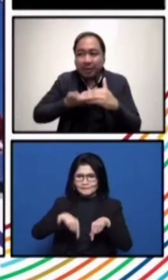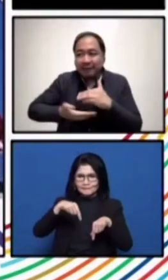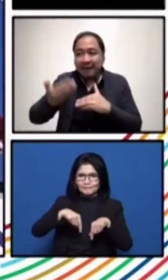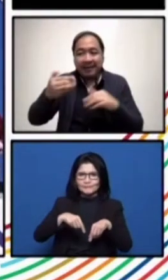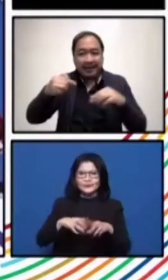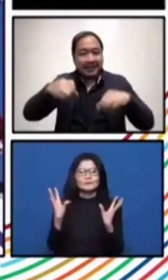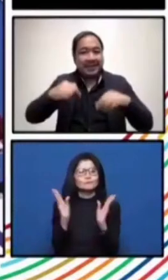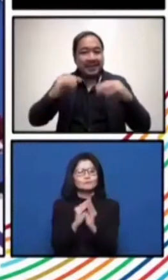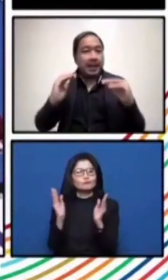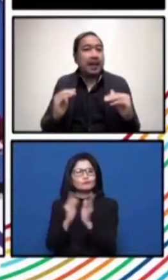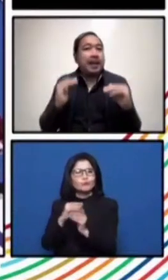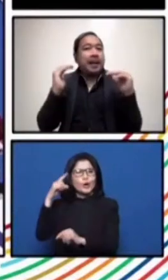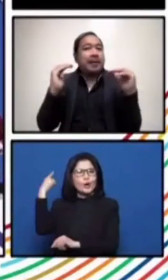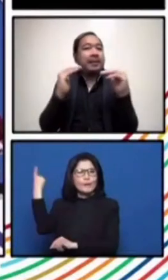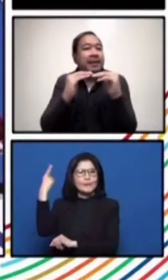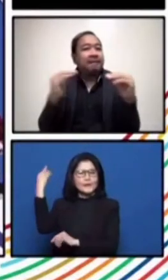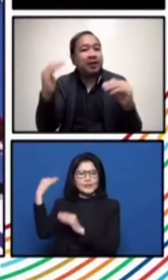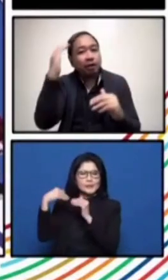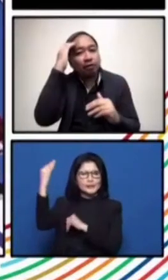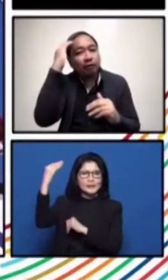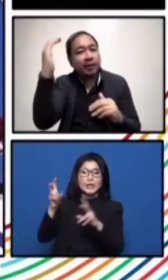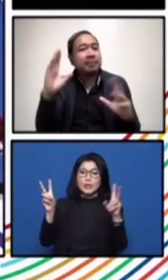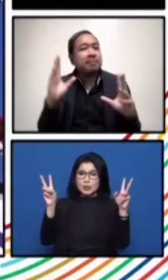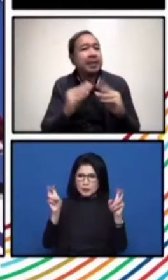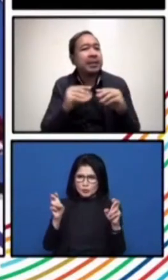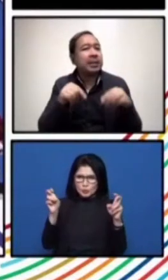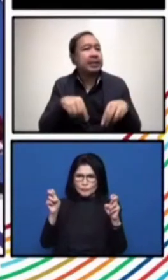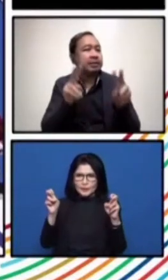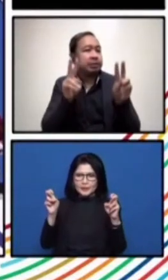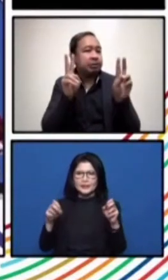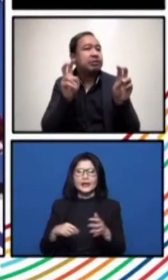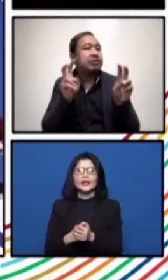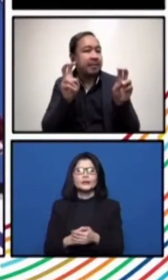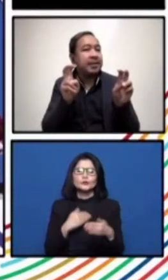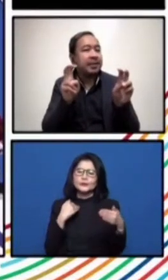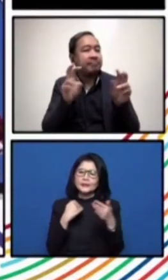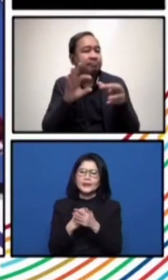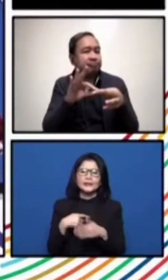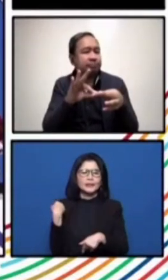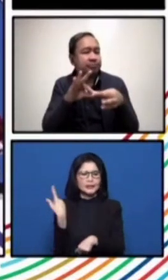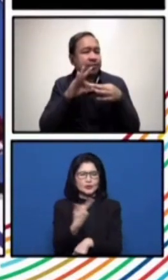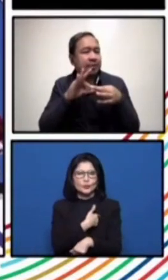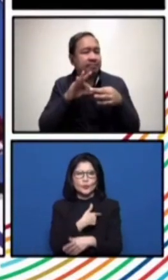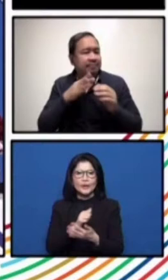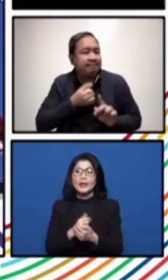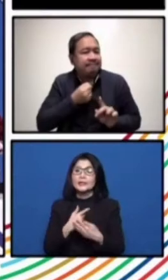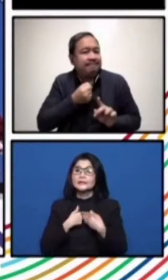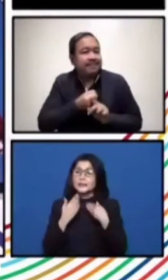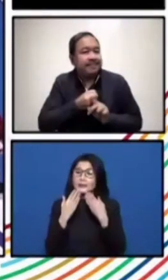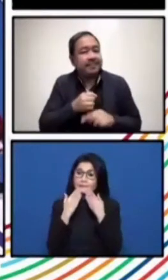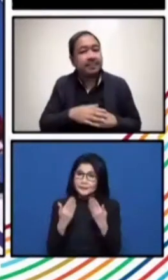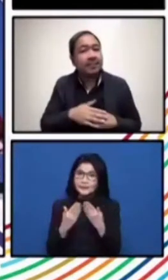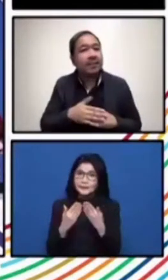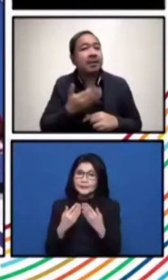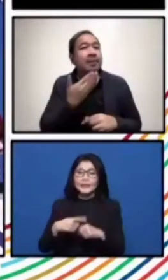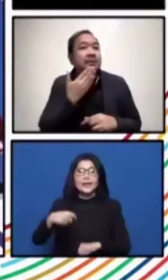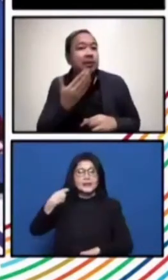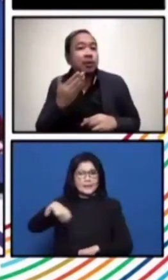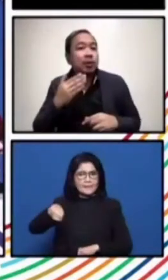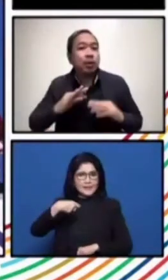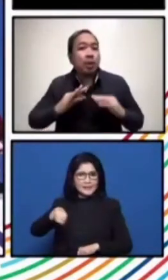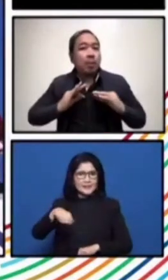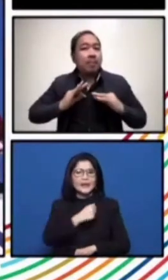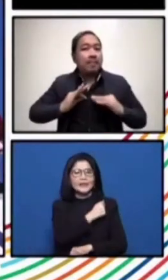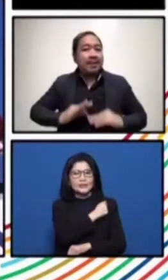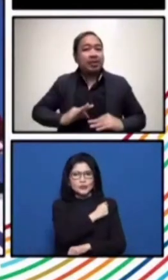uh that is close to us of course and thanks to uh minister of uh social Affairs Buddhism